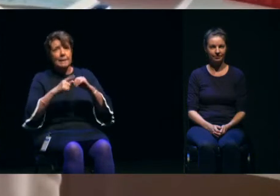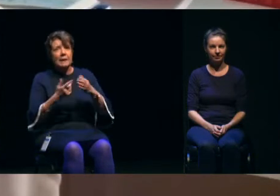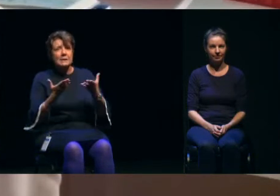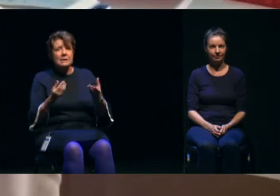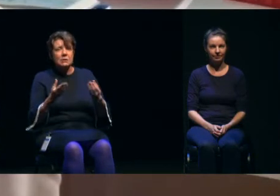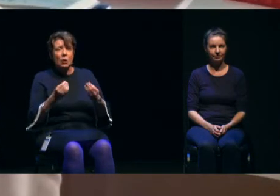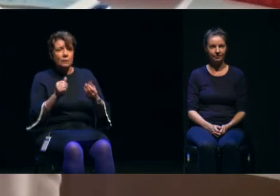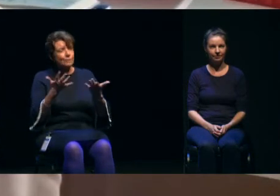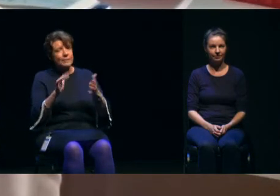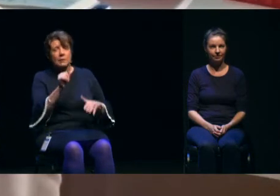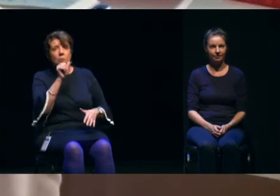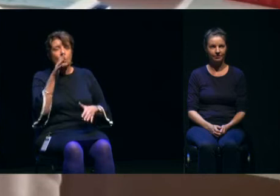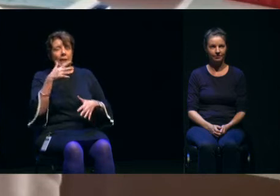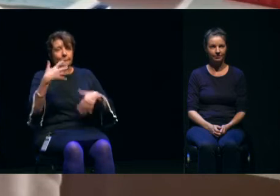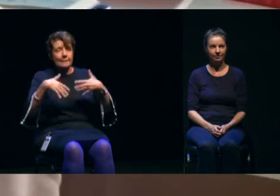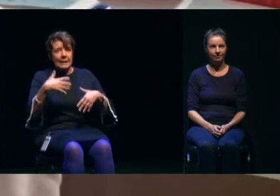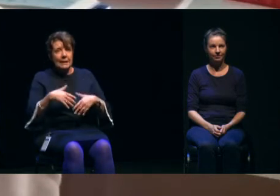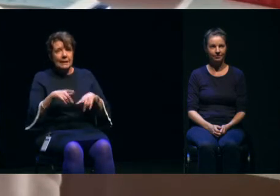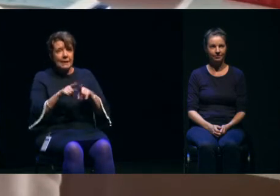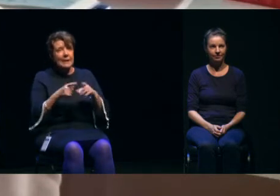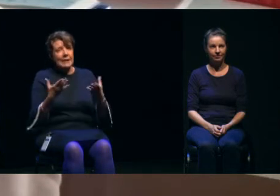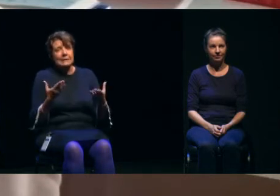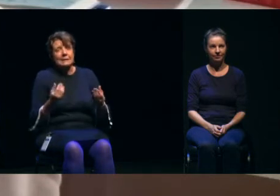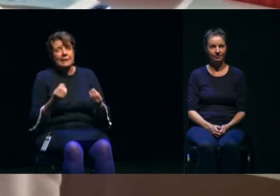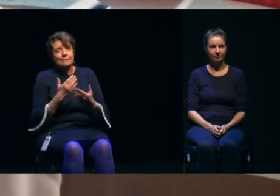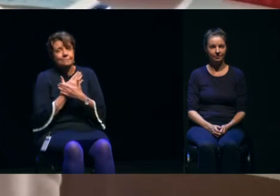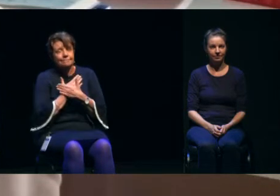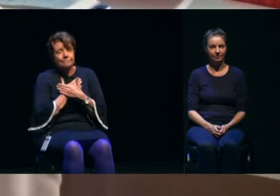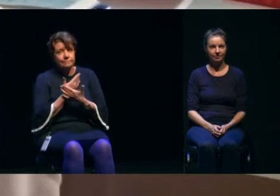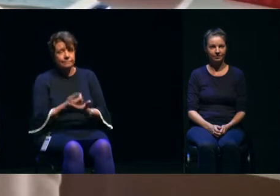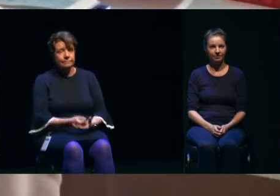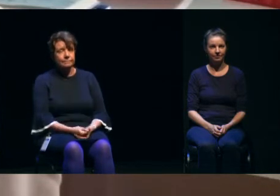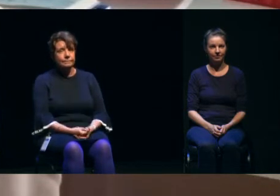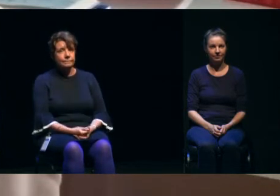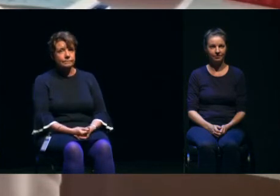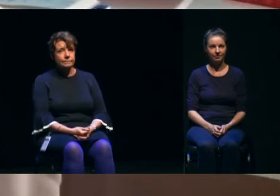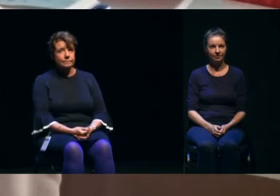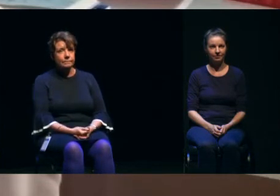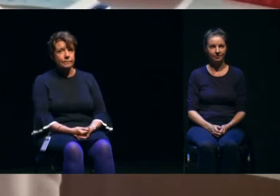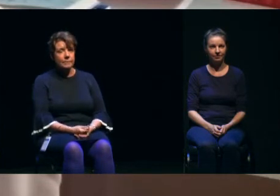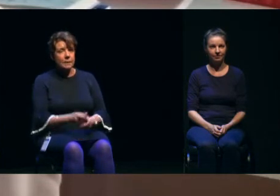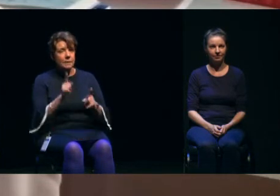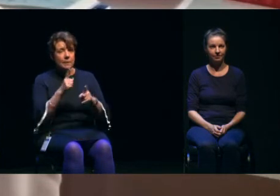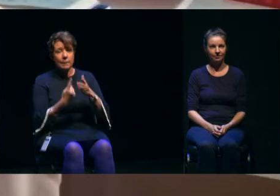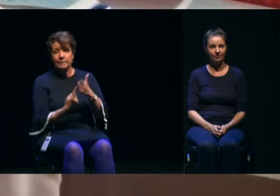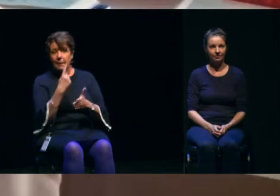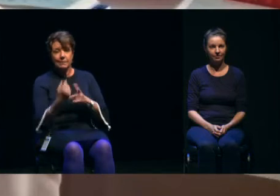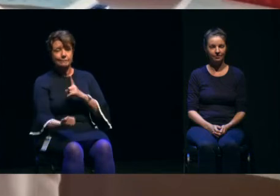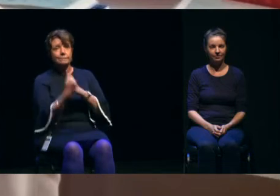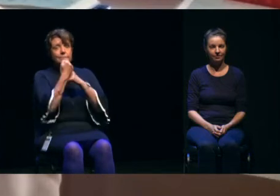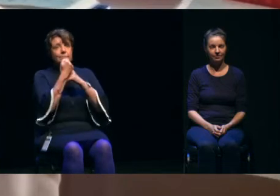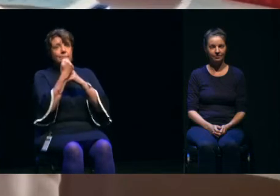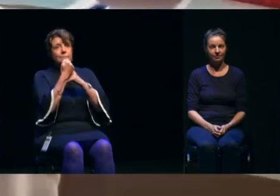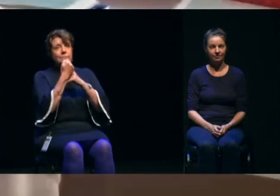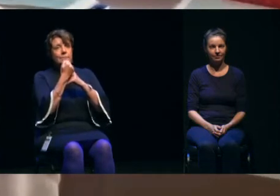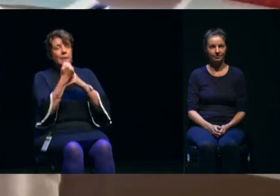a sweet pain. It's like tenderness. And it sometimes comes in a flash and just knocks me